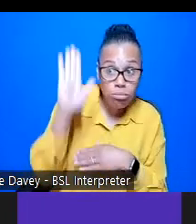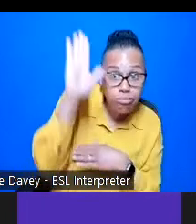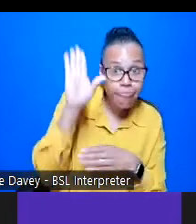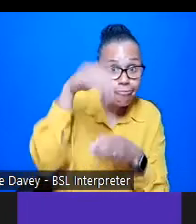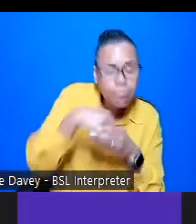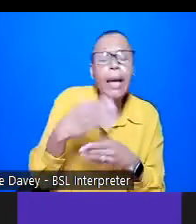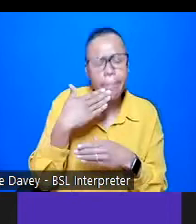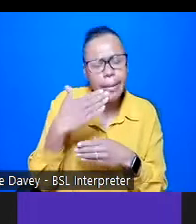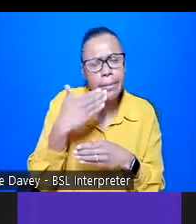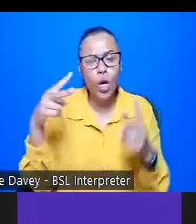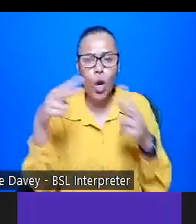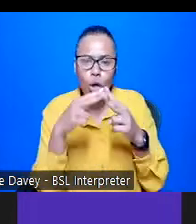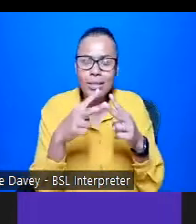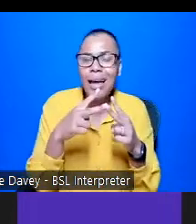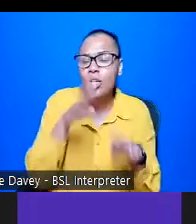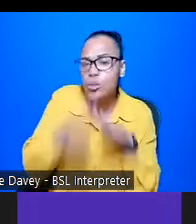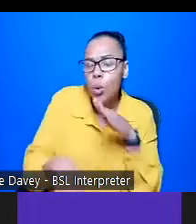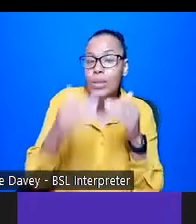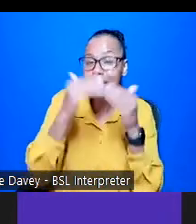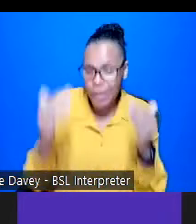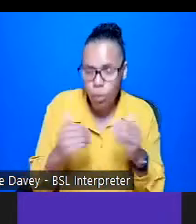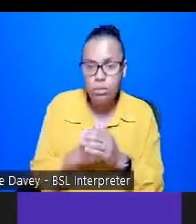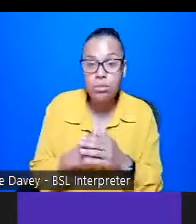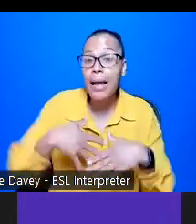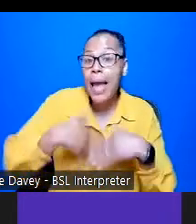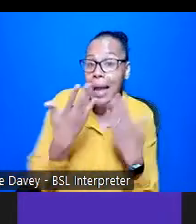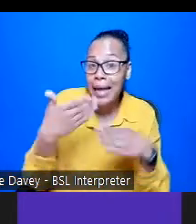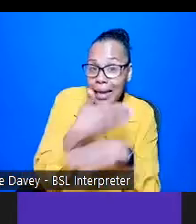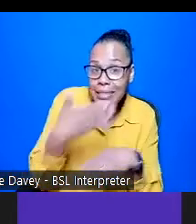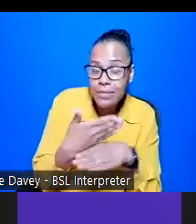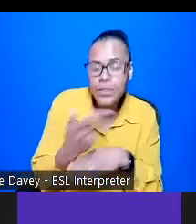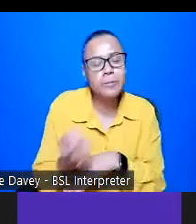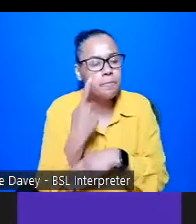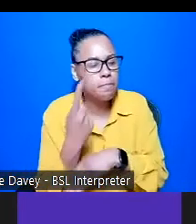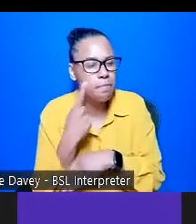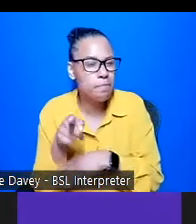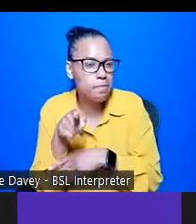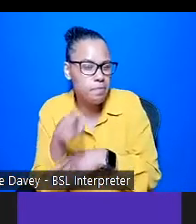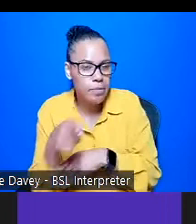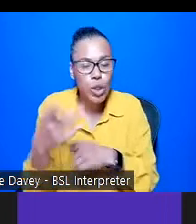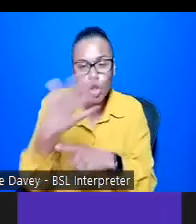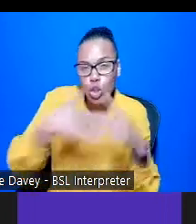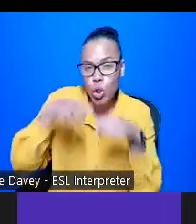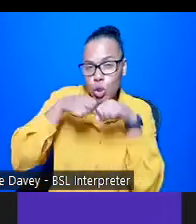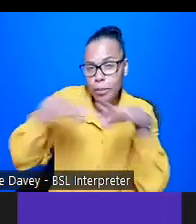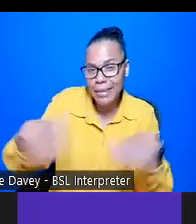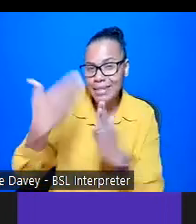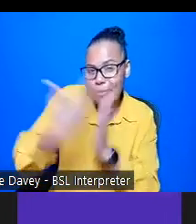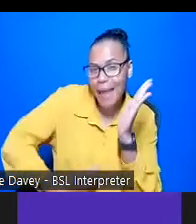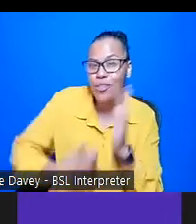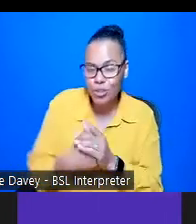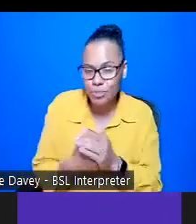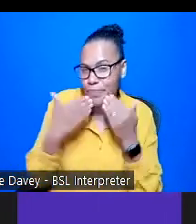Equals, and to keep up to date with any activity via the Sporting Equals social media activity. Thank you.